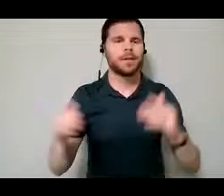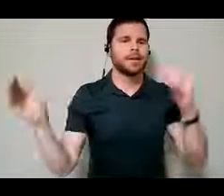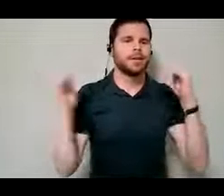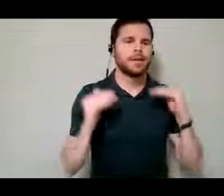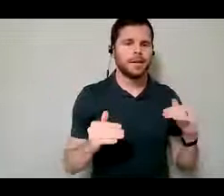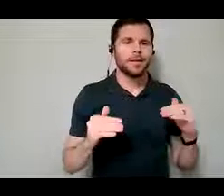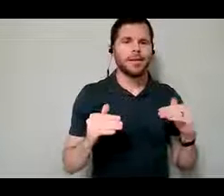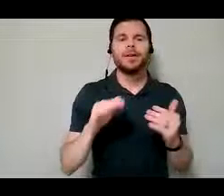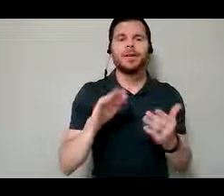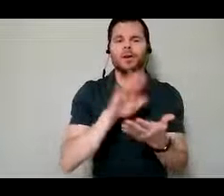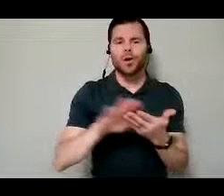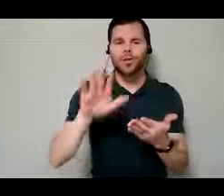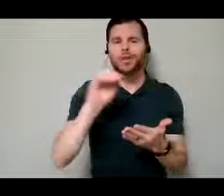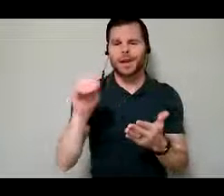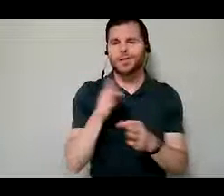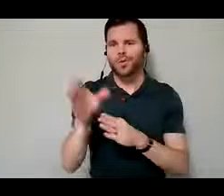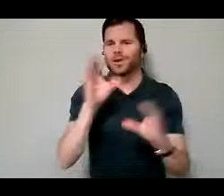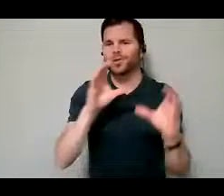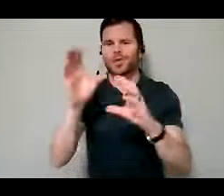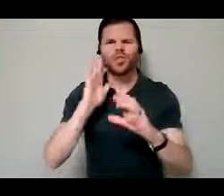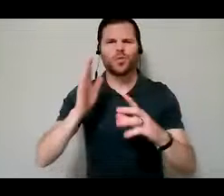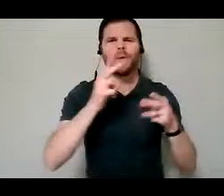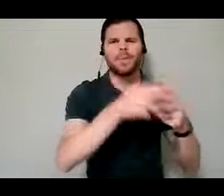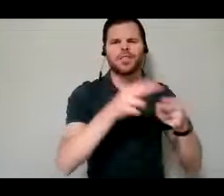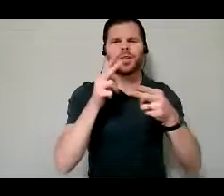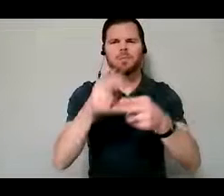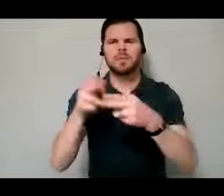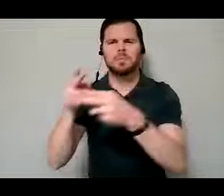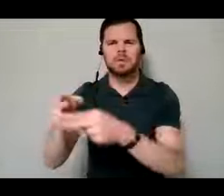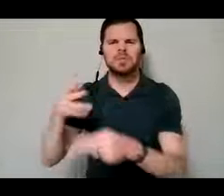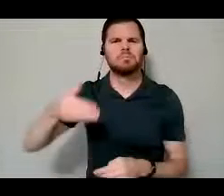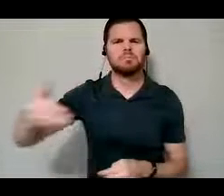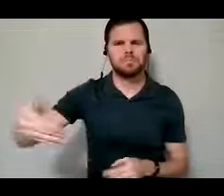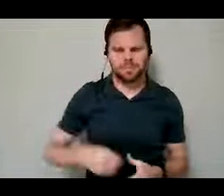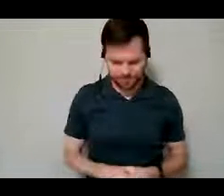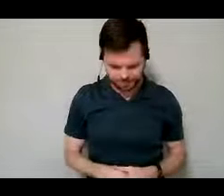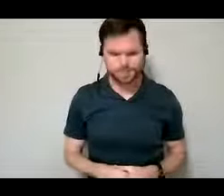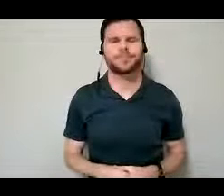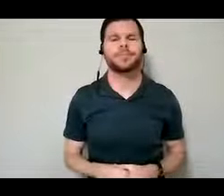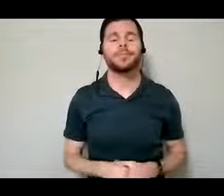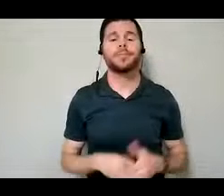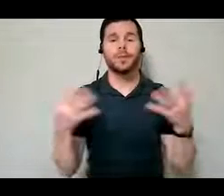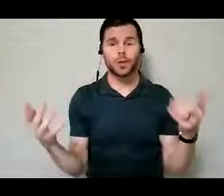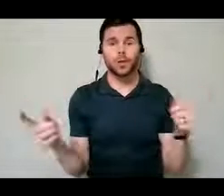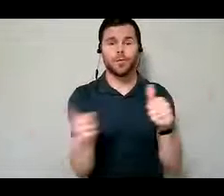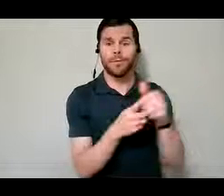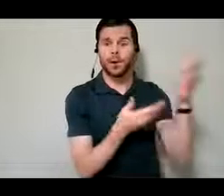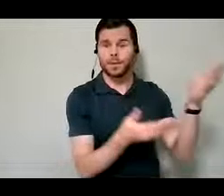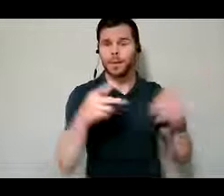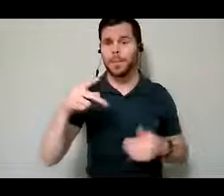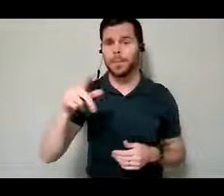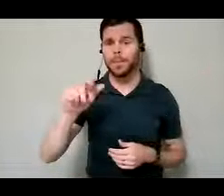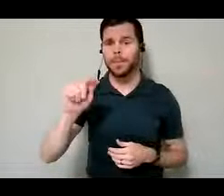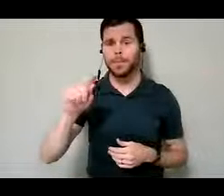mention that throughout the presentation. So I'm going to start with just sharing a little bit about pathway completion and what that